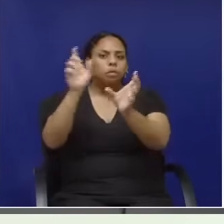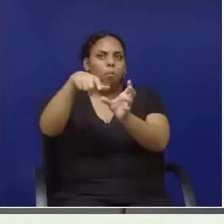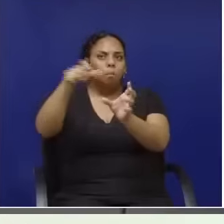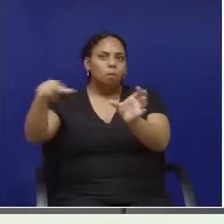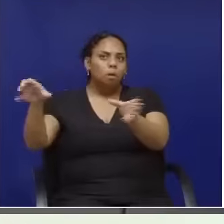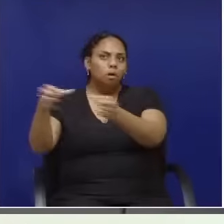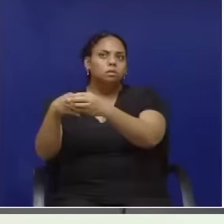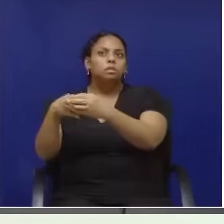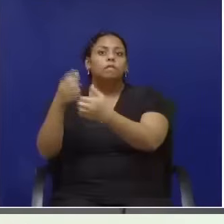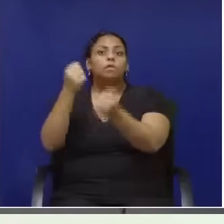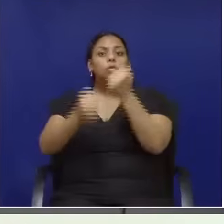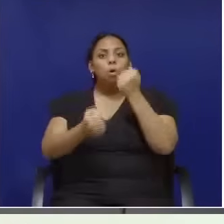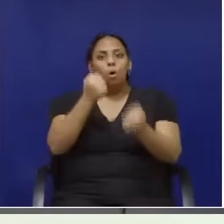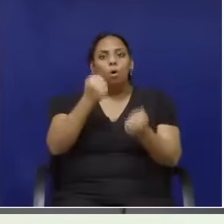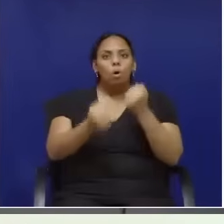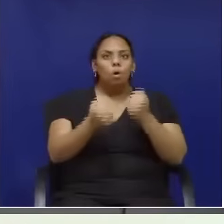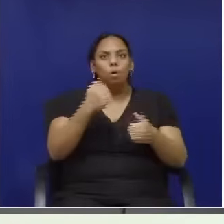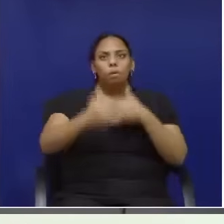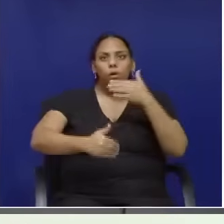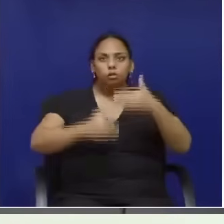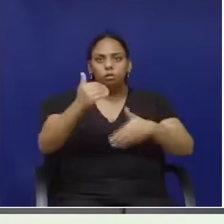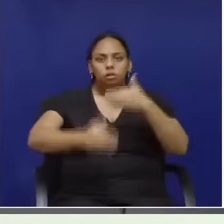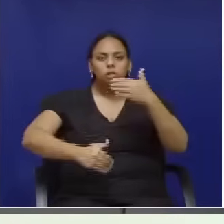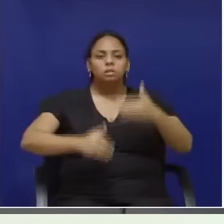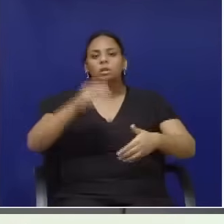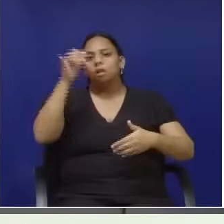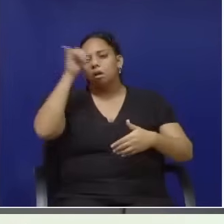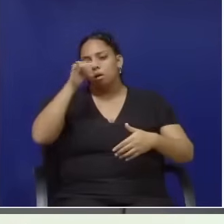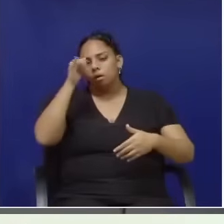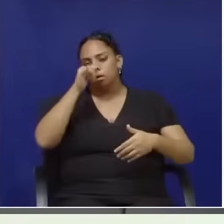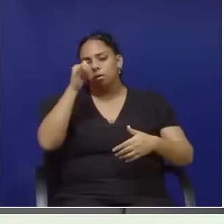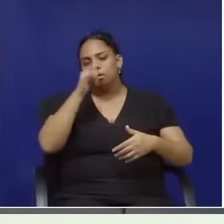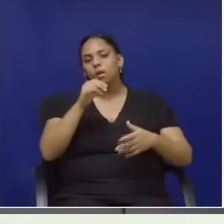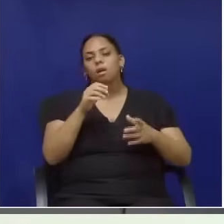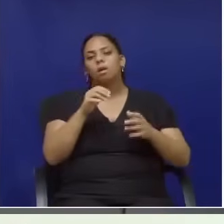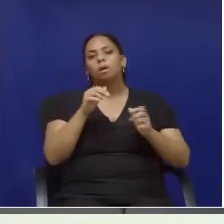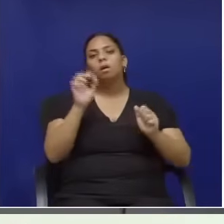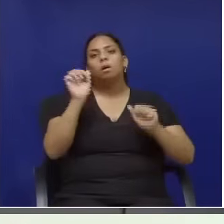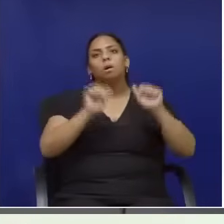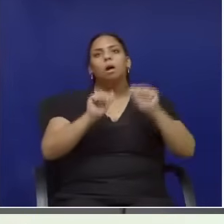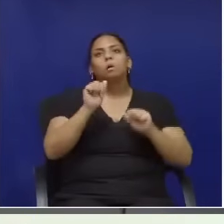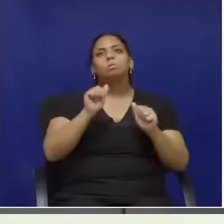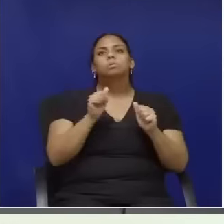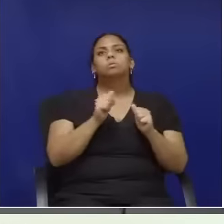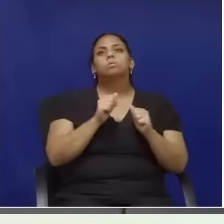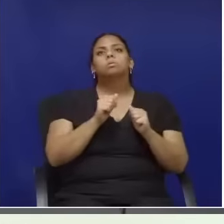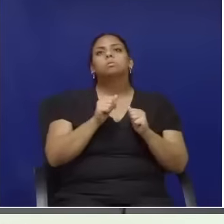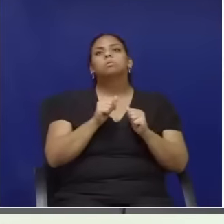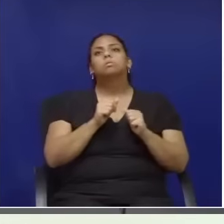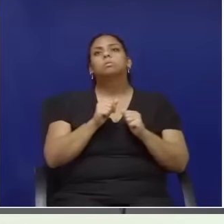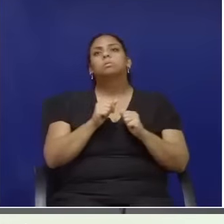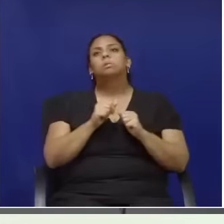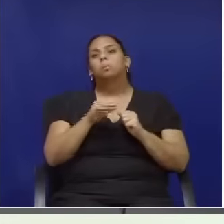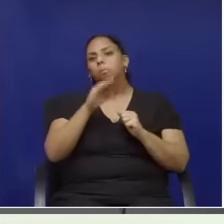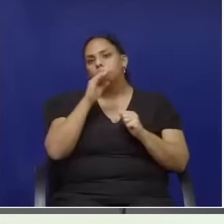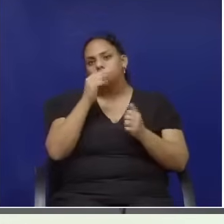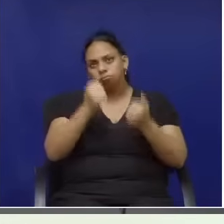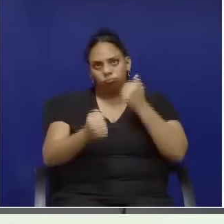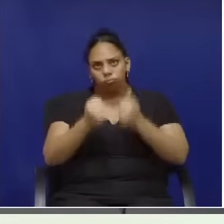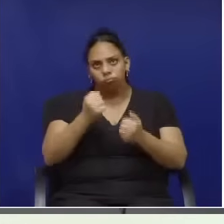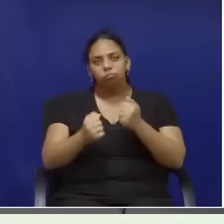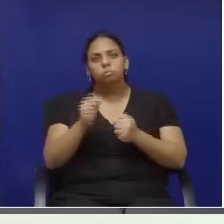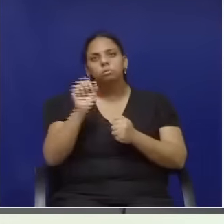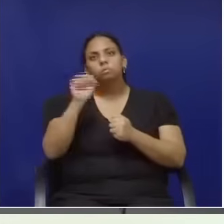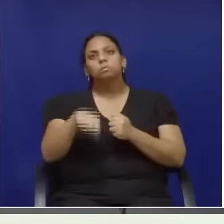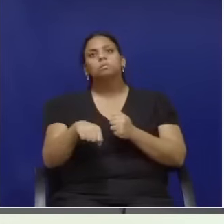of court proceedings through the Criminal Asset Recovery Account, CARA funding that has been allocated. Currently,